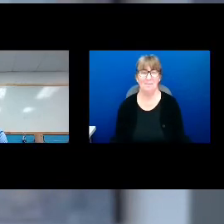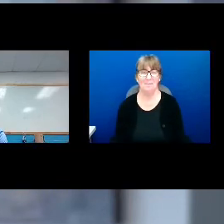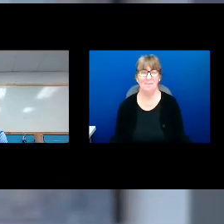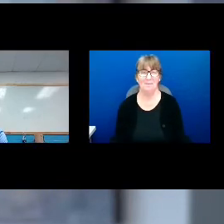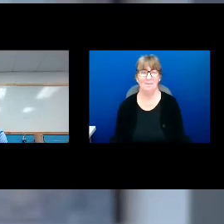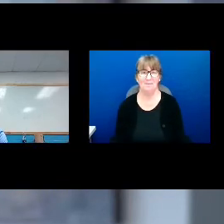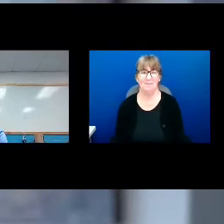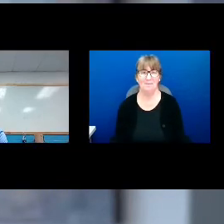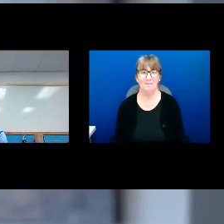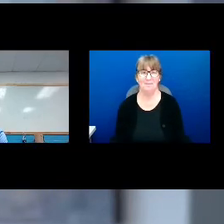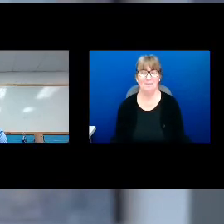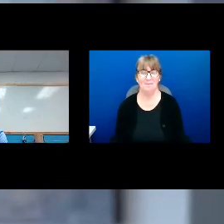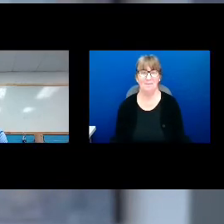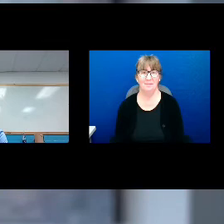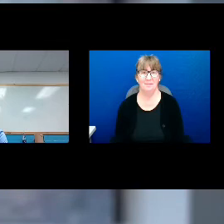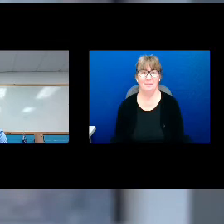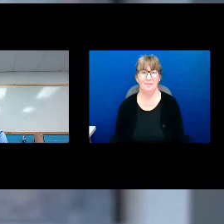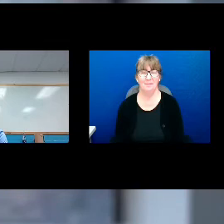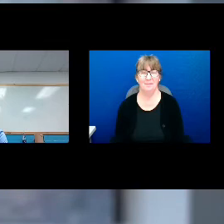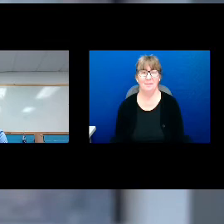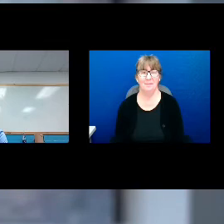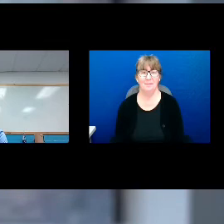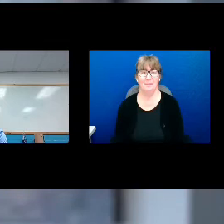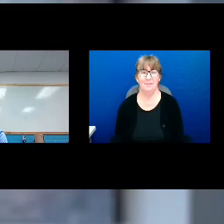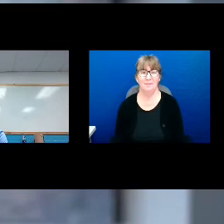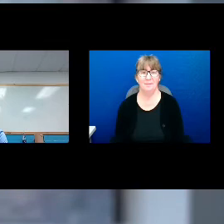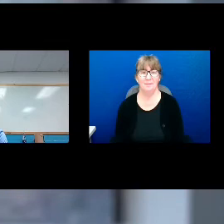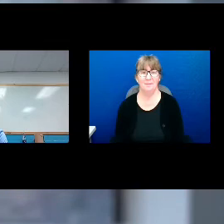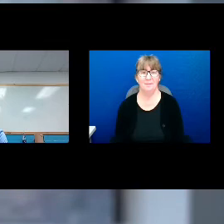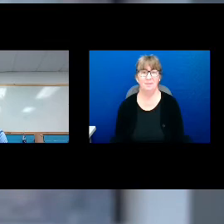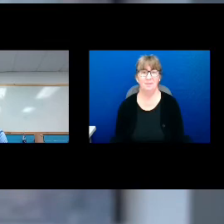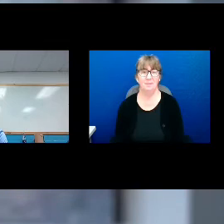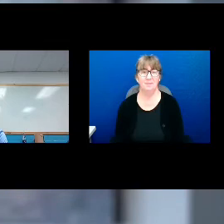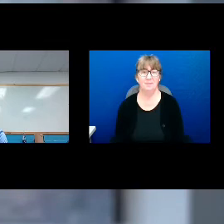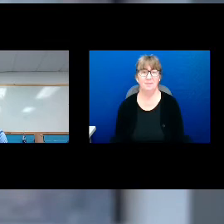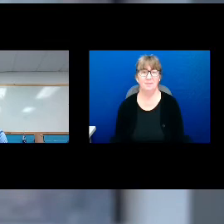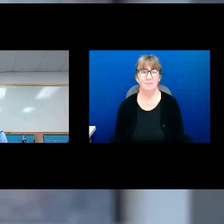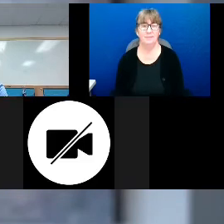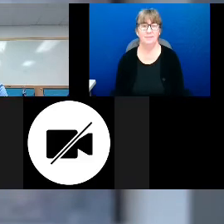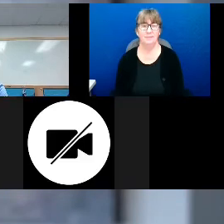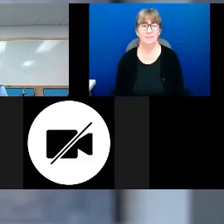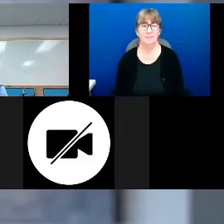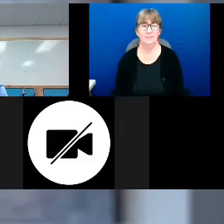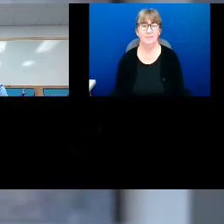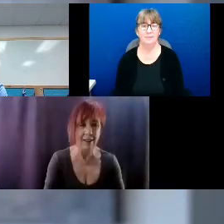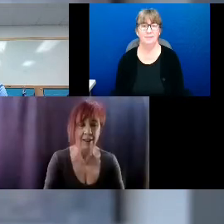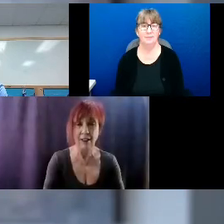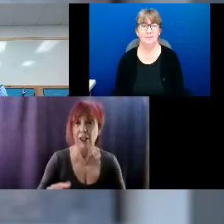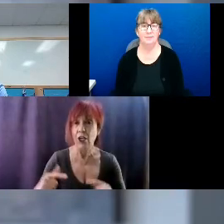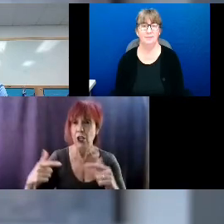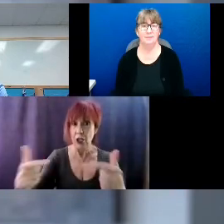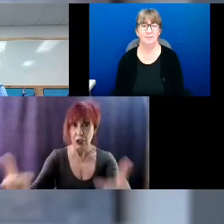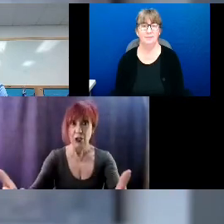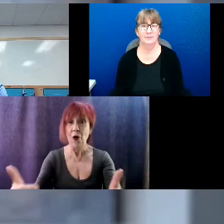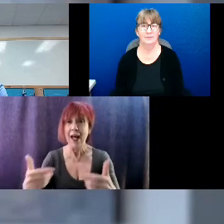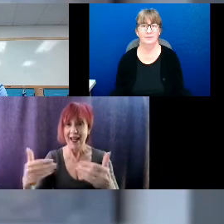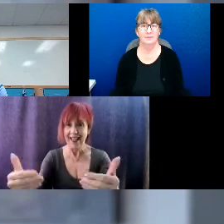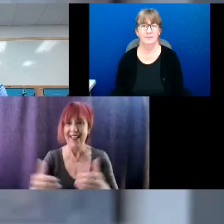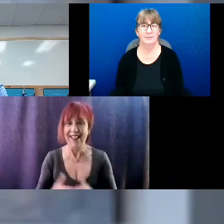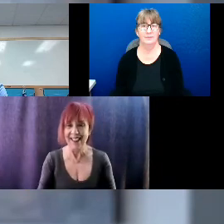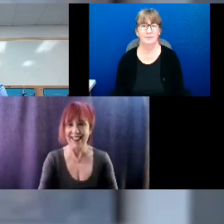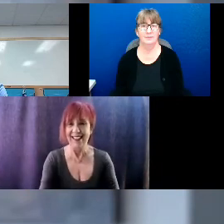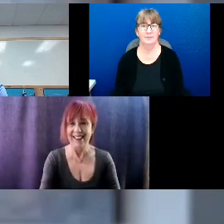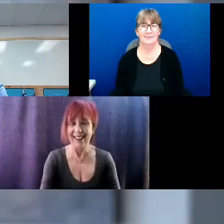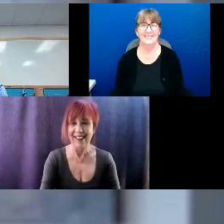And that's where DRS, again, Division of Rehab Services, pays just a small amount of money to agencies to check on people